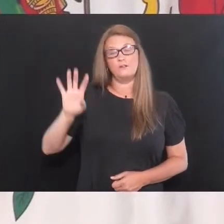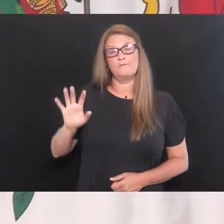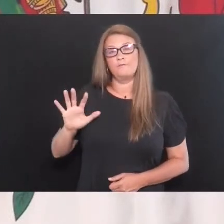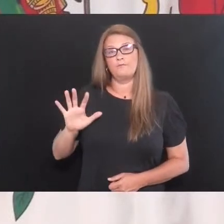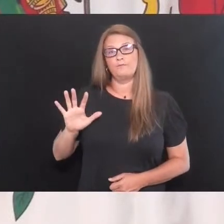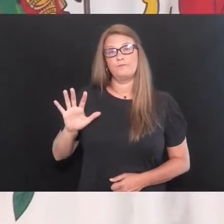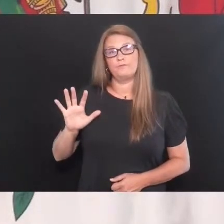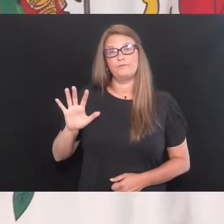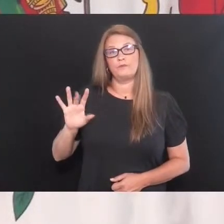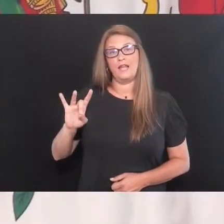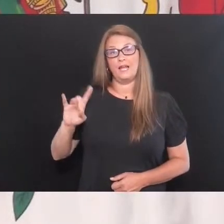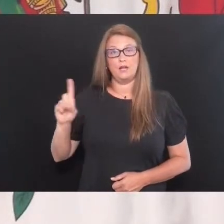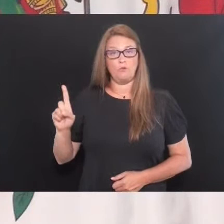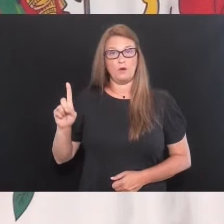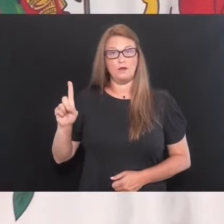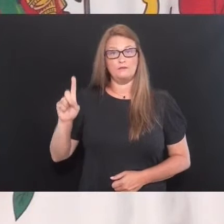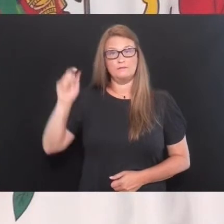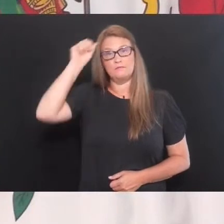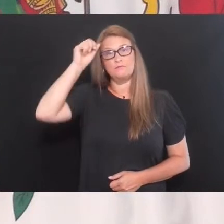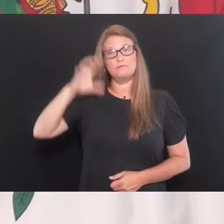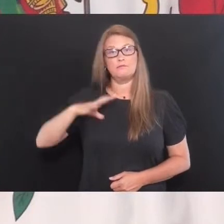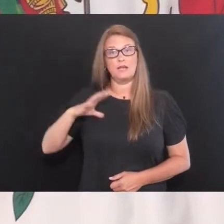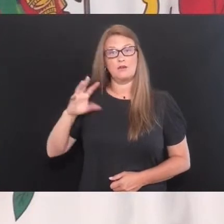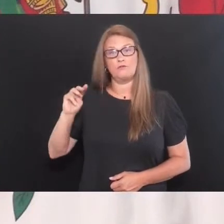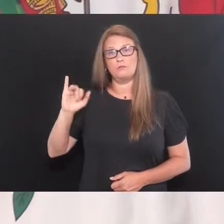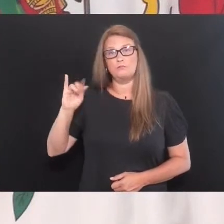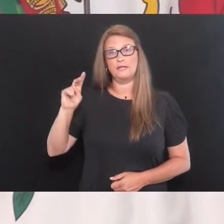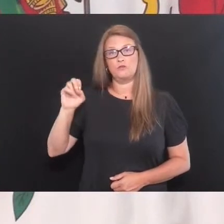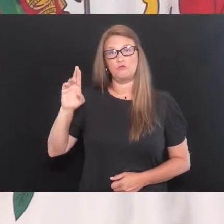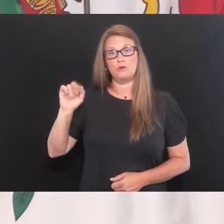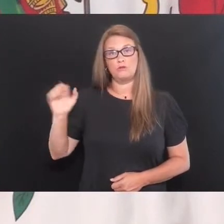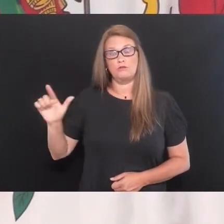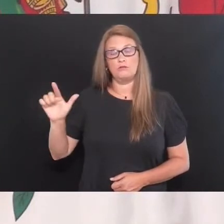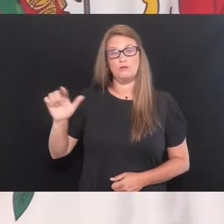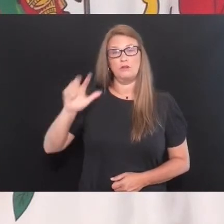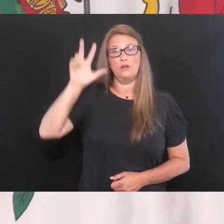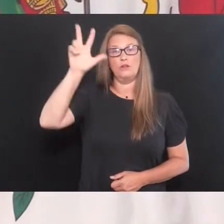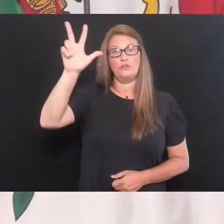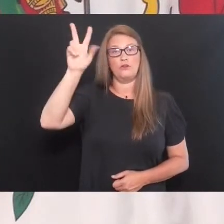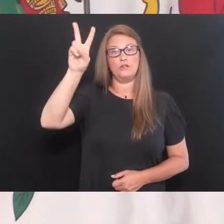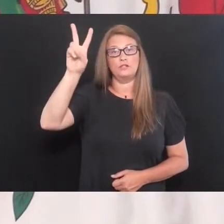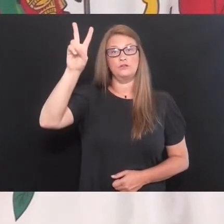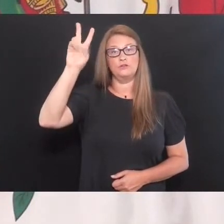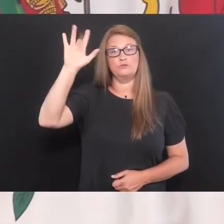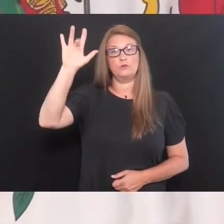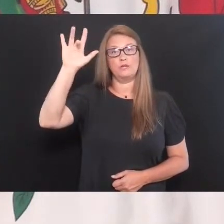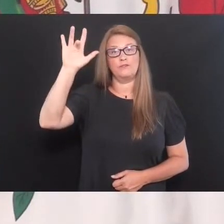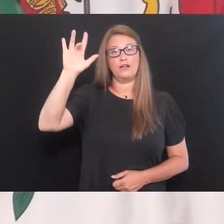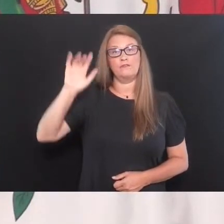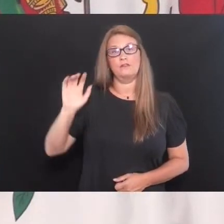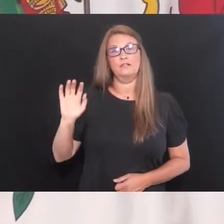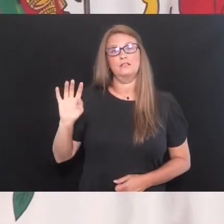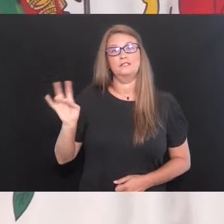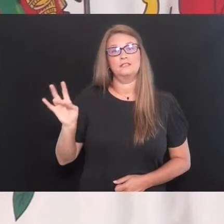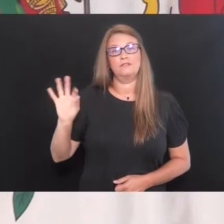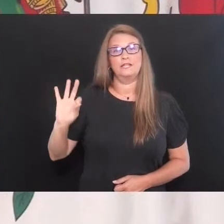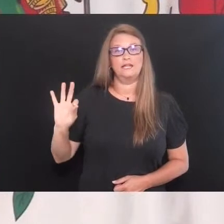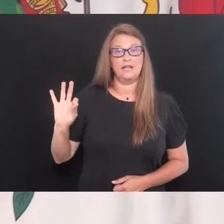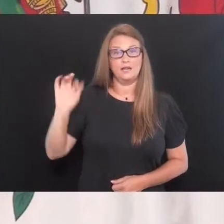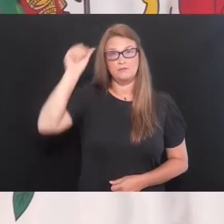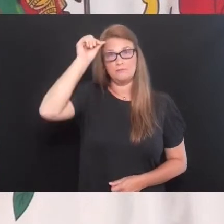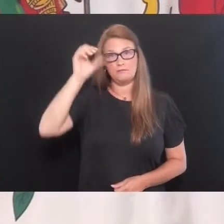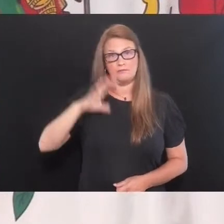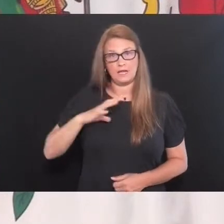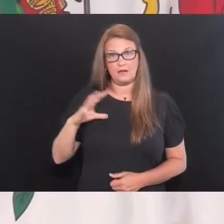an 81-year-old male from Mineral County. Our 3,225th death is a 79-year-old male